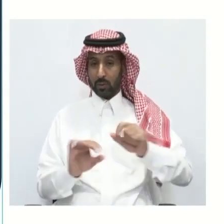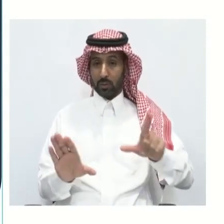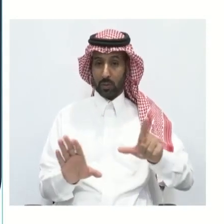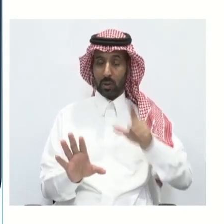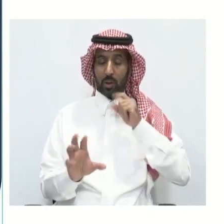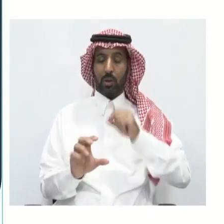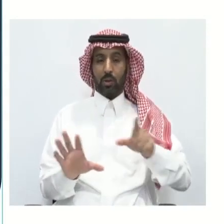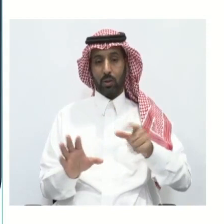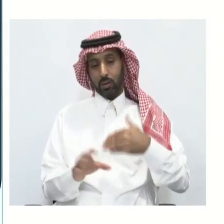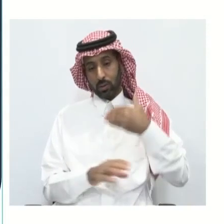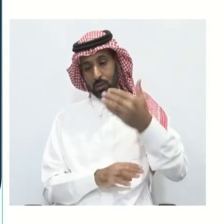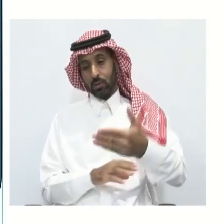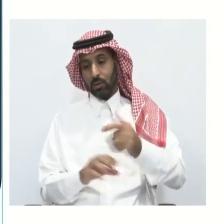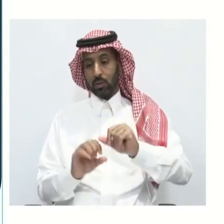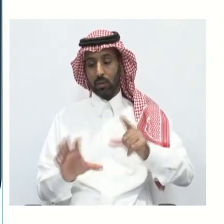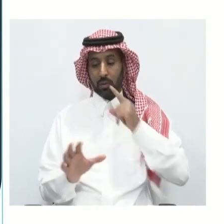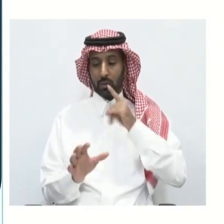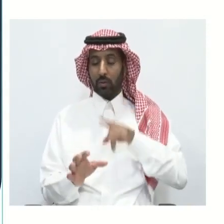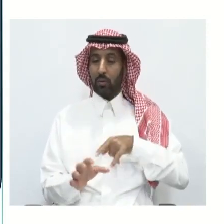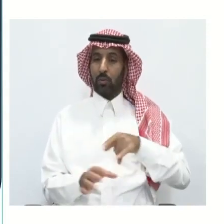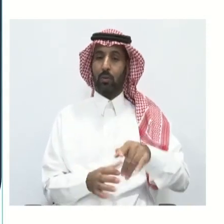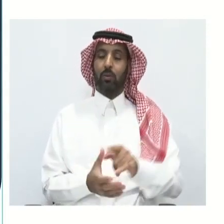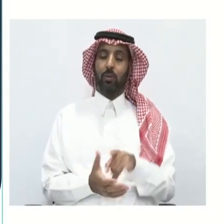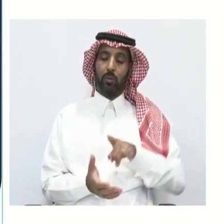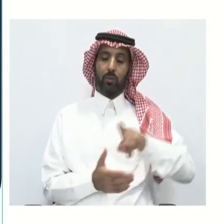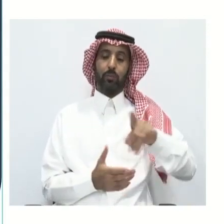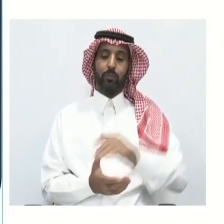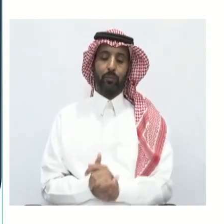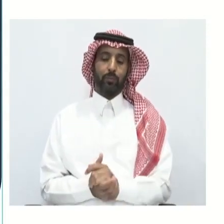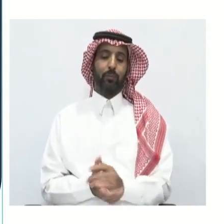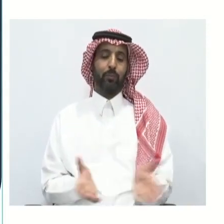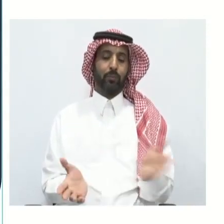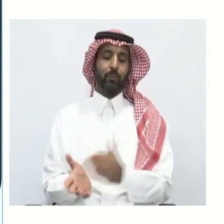is the answer here. He's going to leave next week.